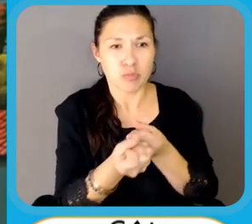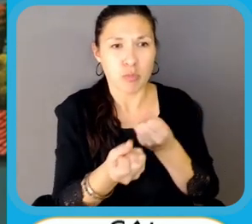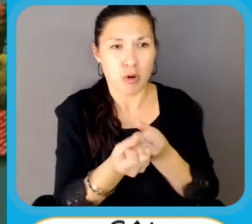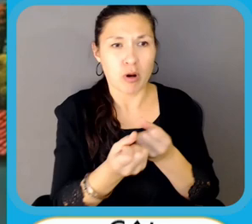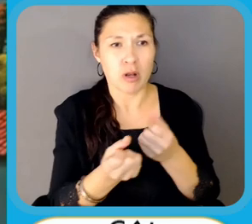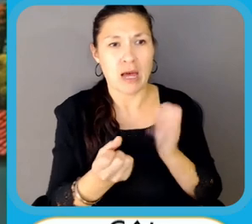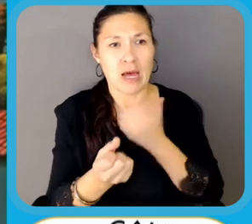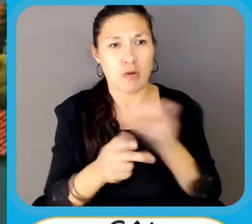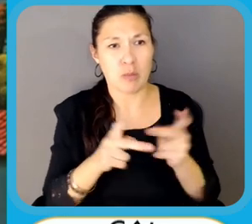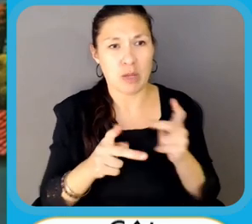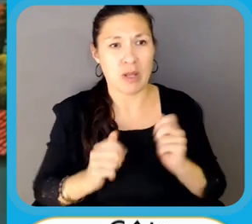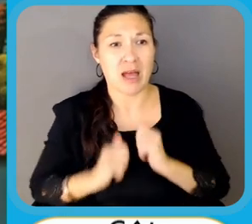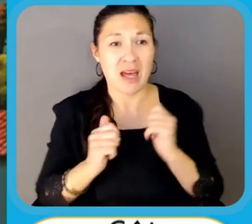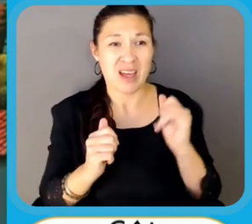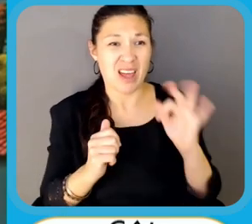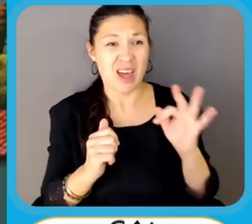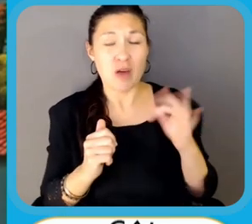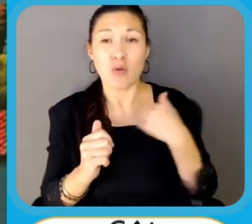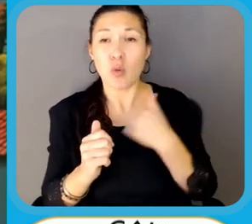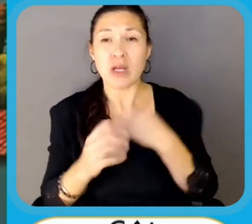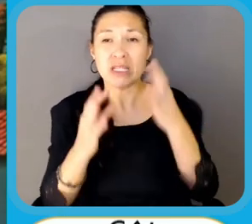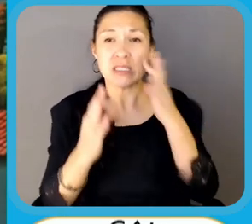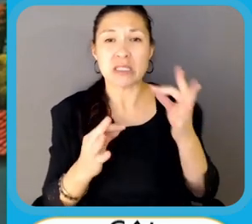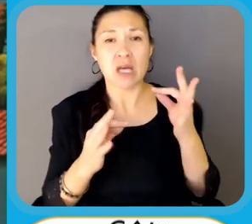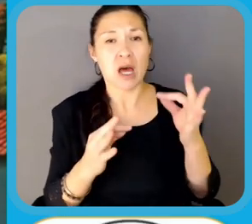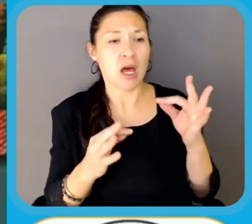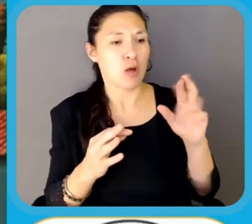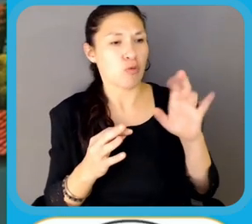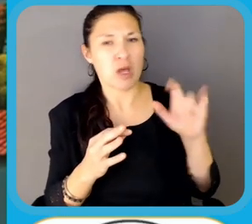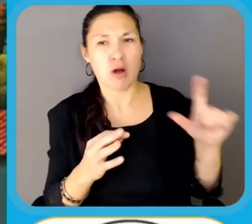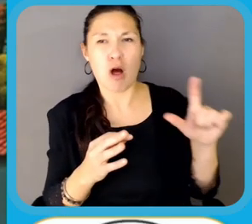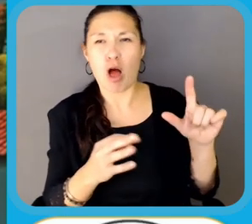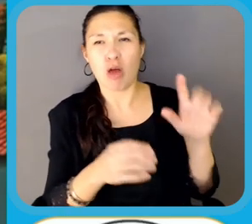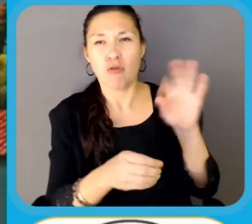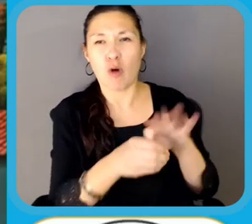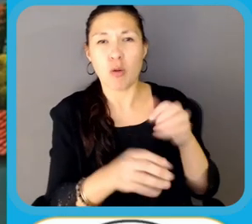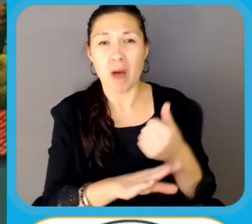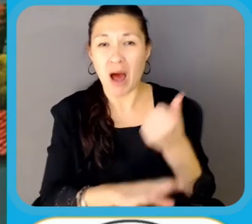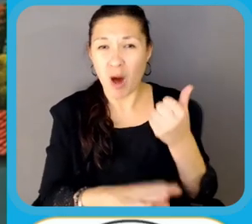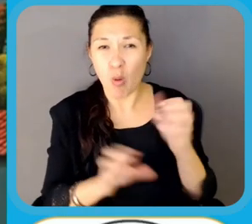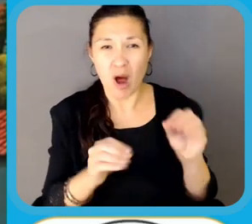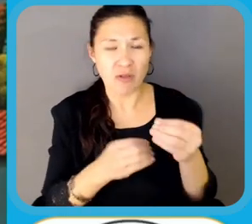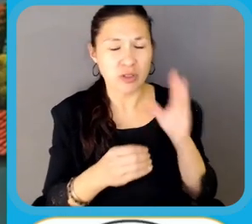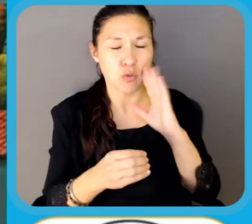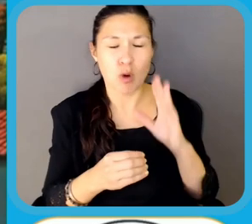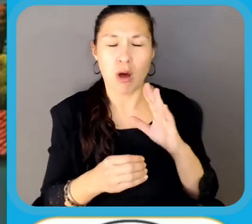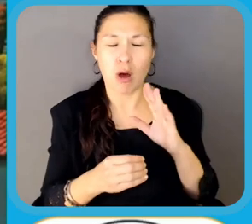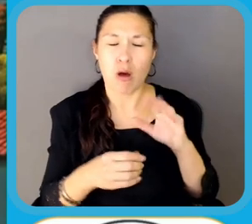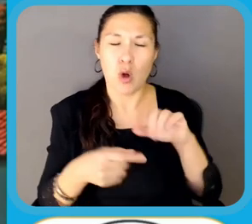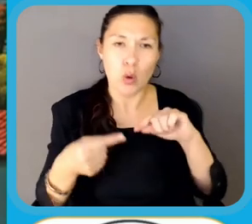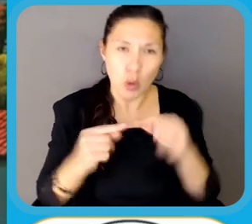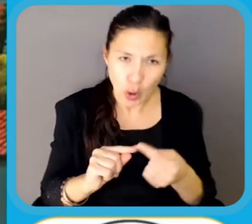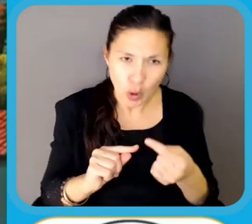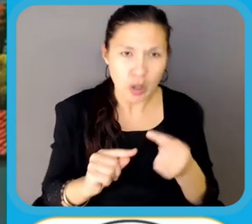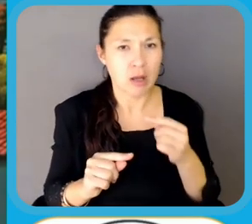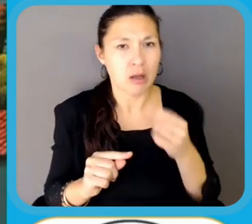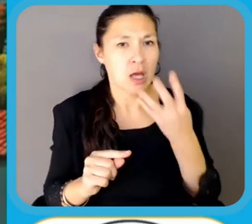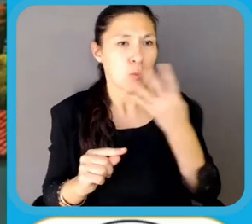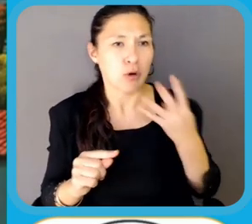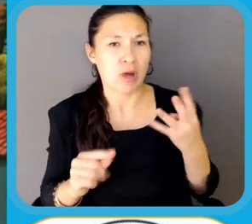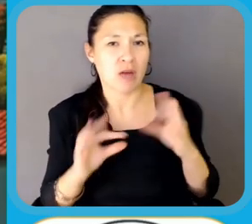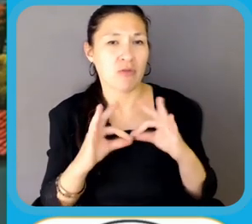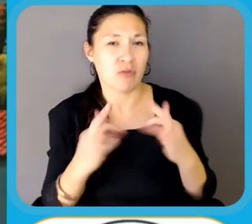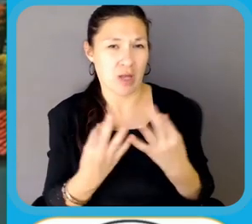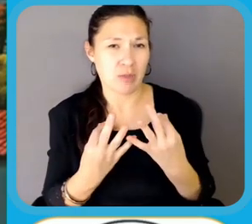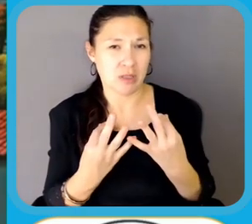would be devastating for immigrant families. We know that the Republican Party of California and the proponents of the recall are against